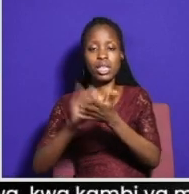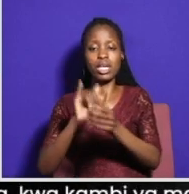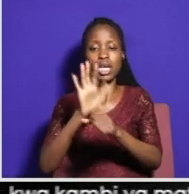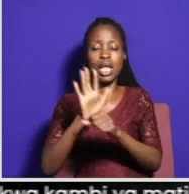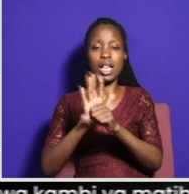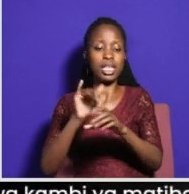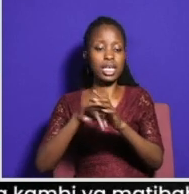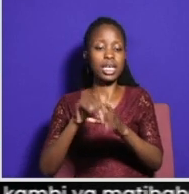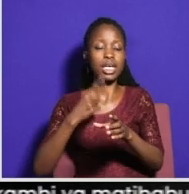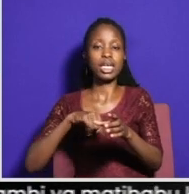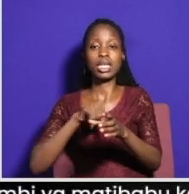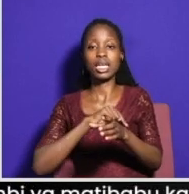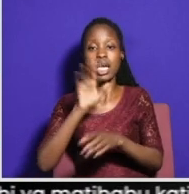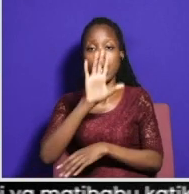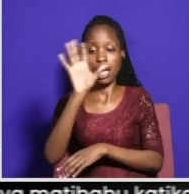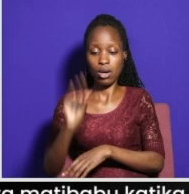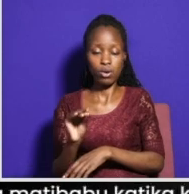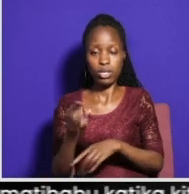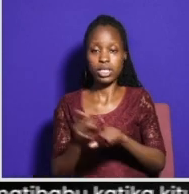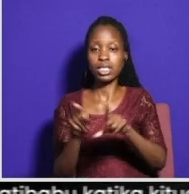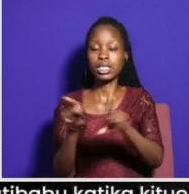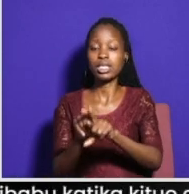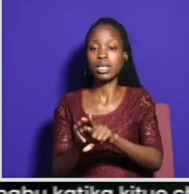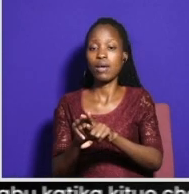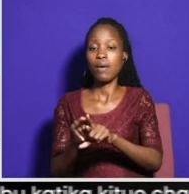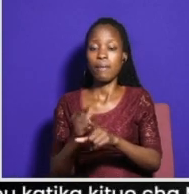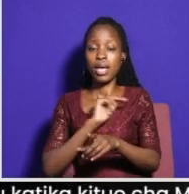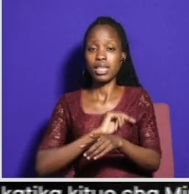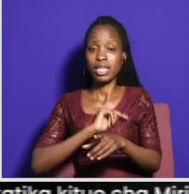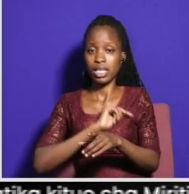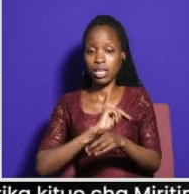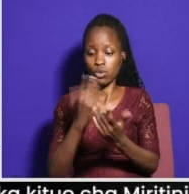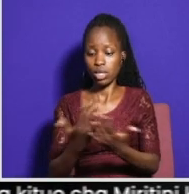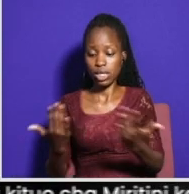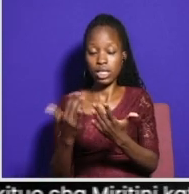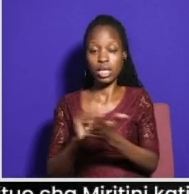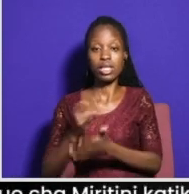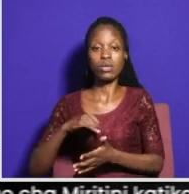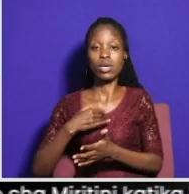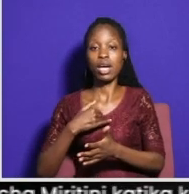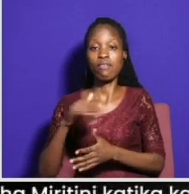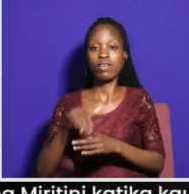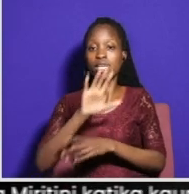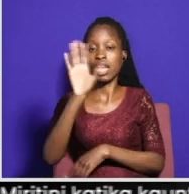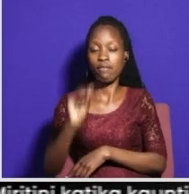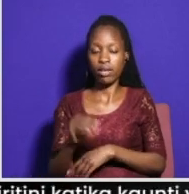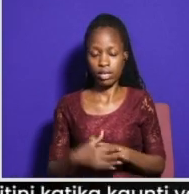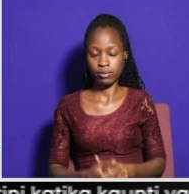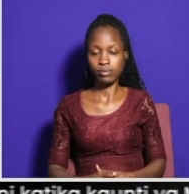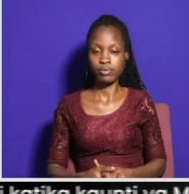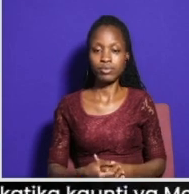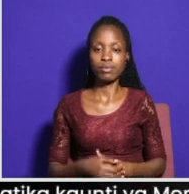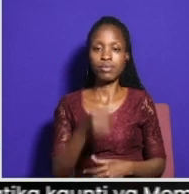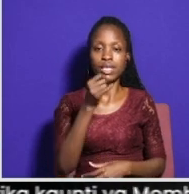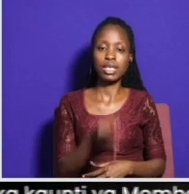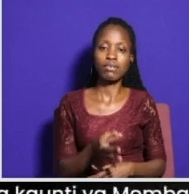our continent, and the natural assets that we have in this continent, whether it